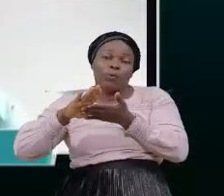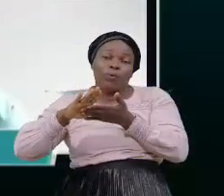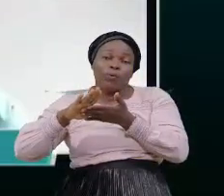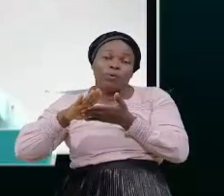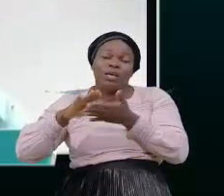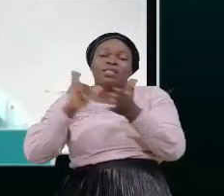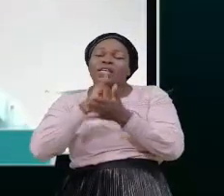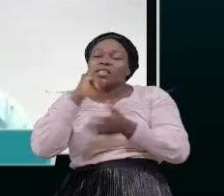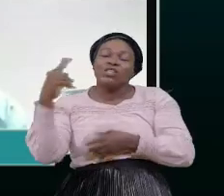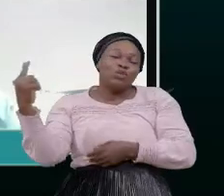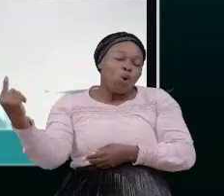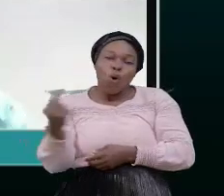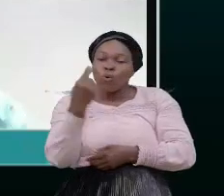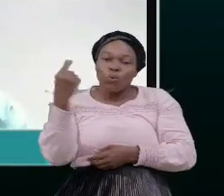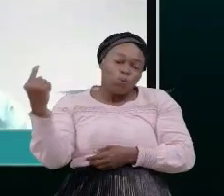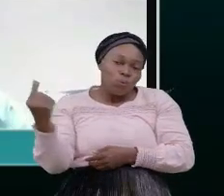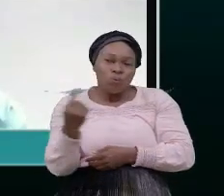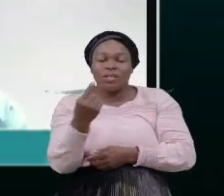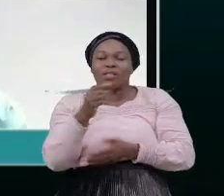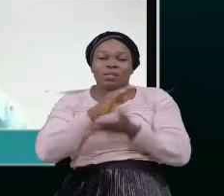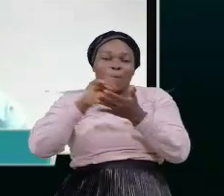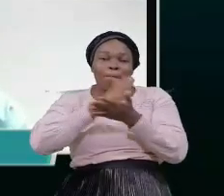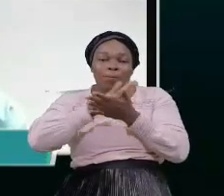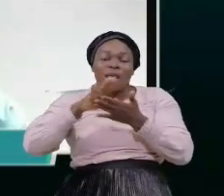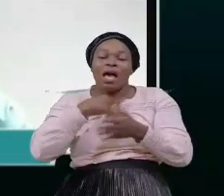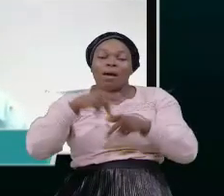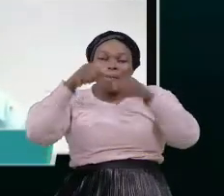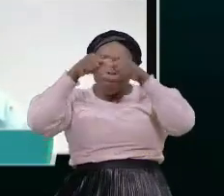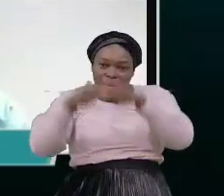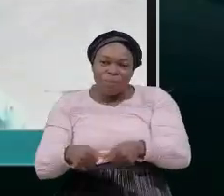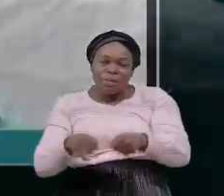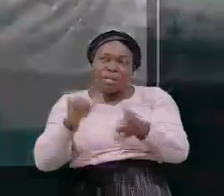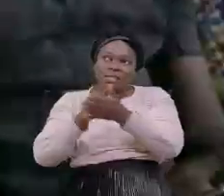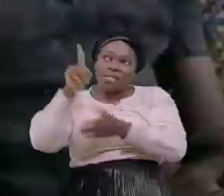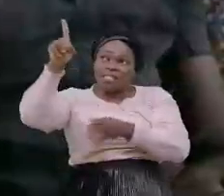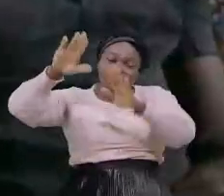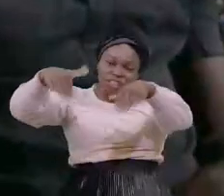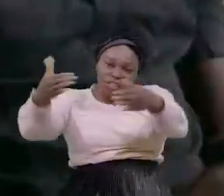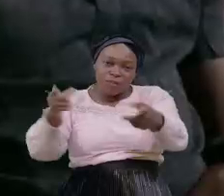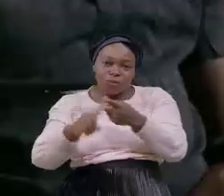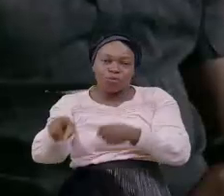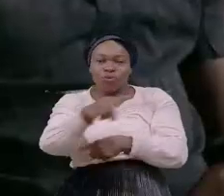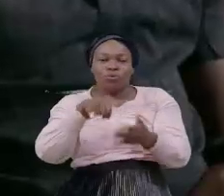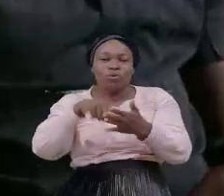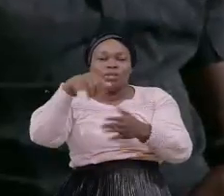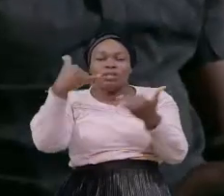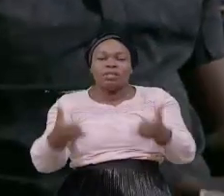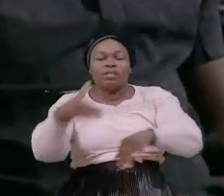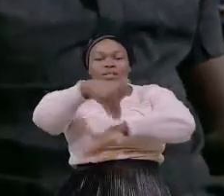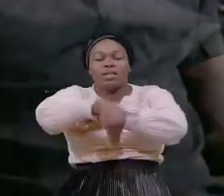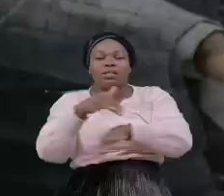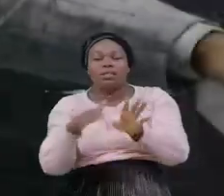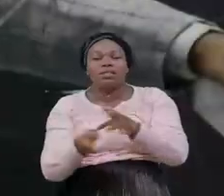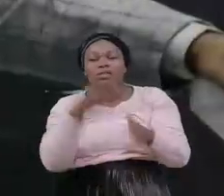working, and that is permanent. That's the kind of deliverance he will give to you tonight. And a kind of